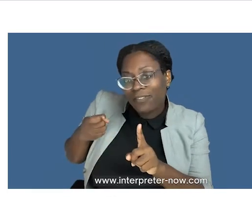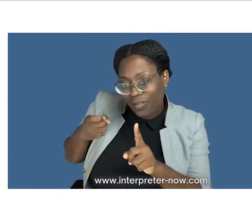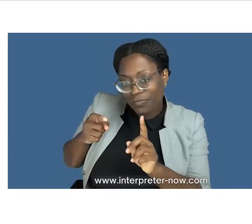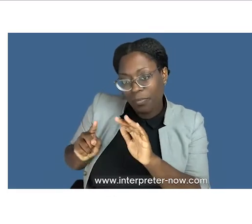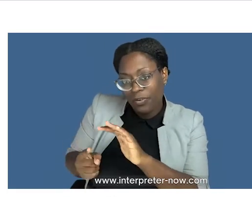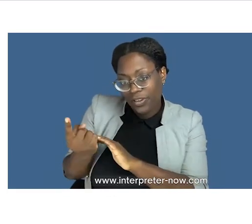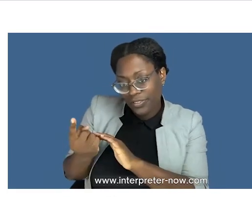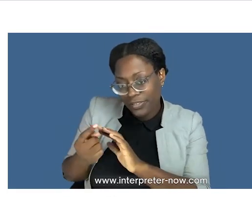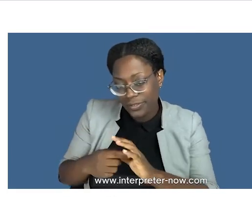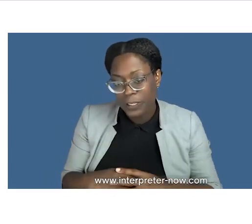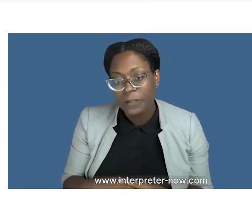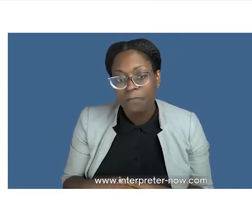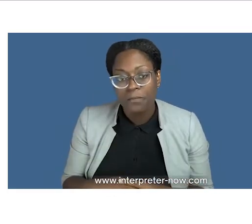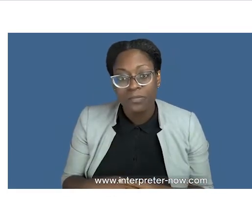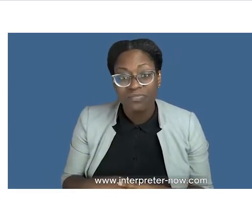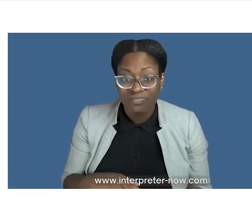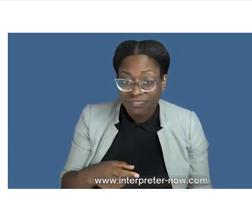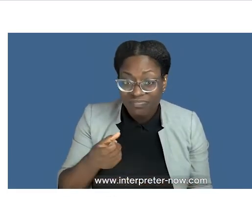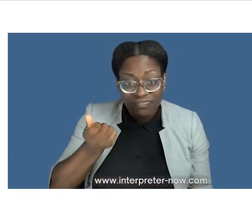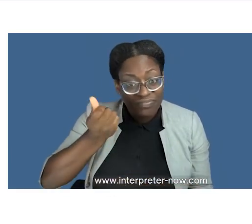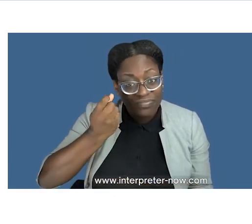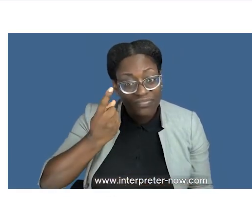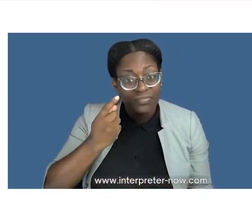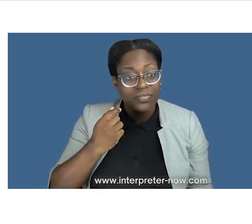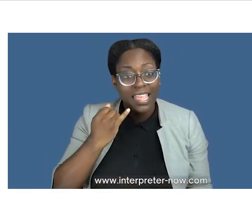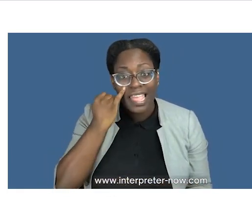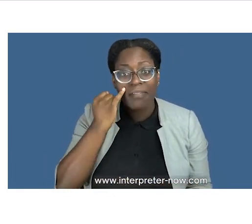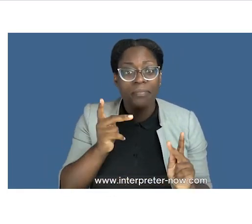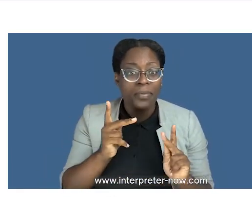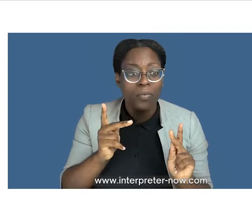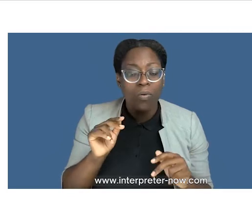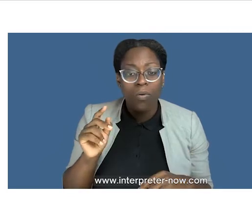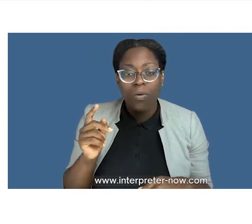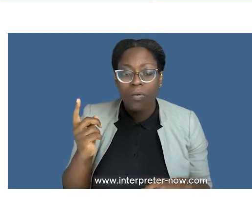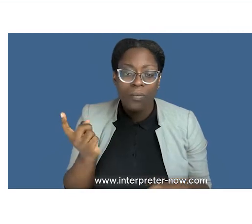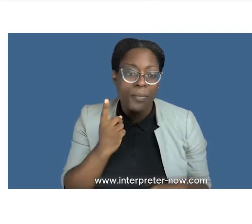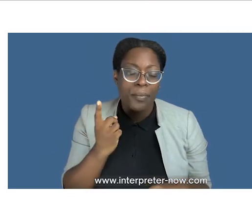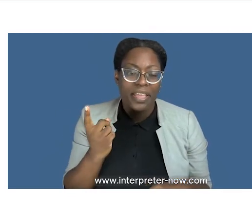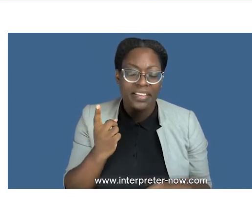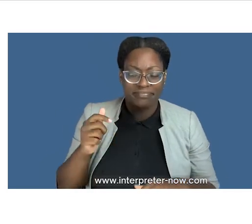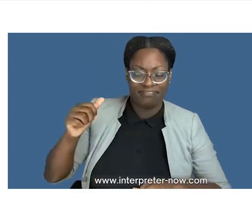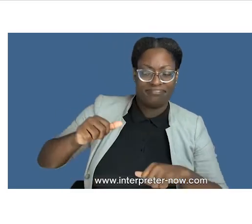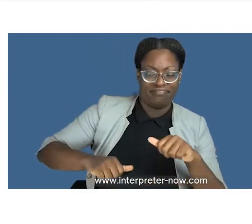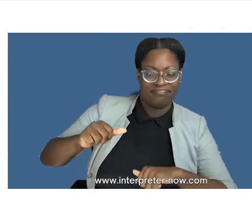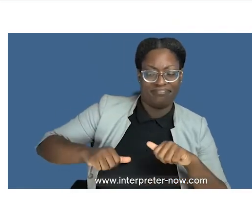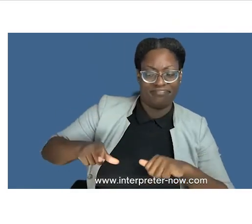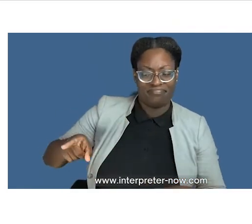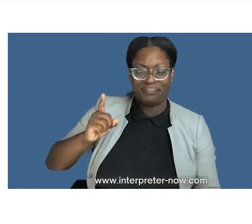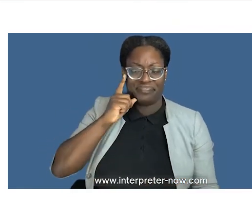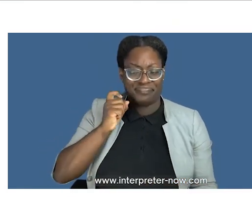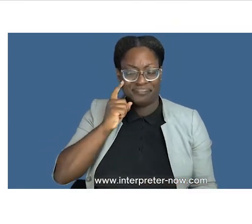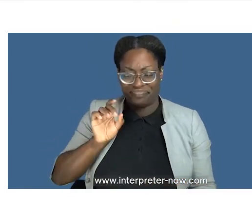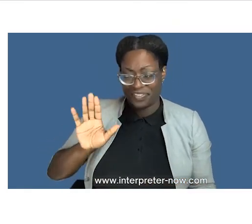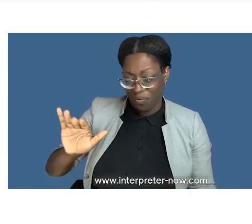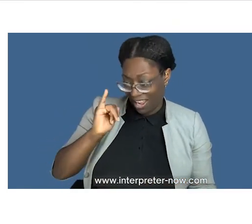of microaggressions. So when somebody is told repeatedly that they're not good enough, when their expertise